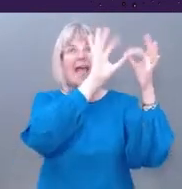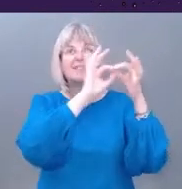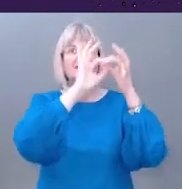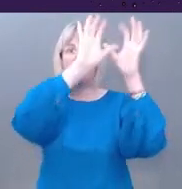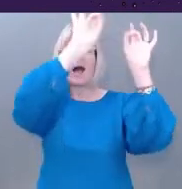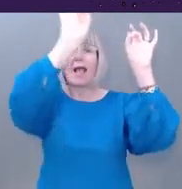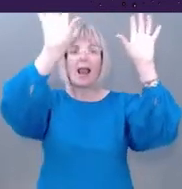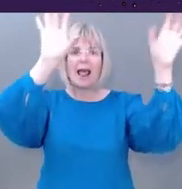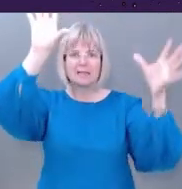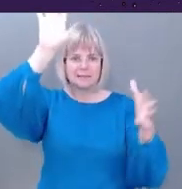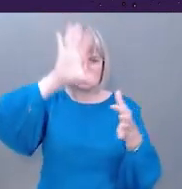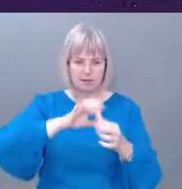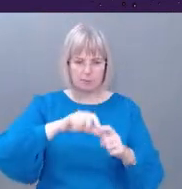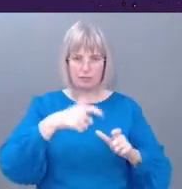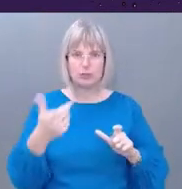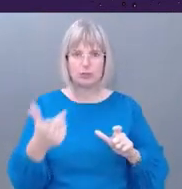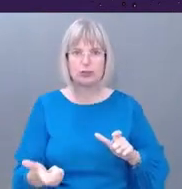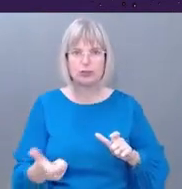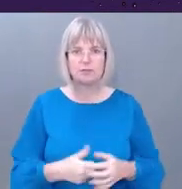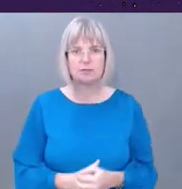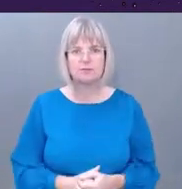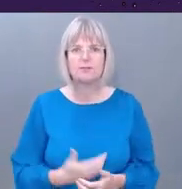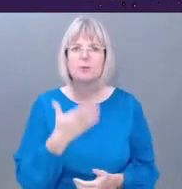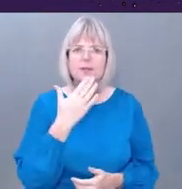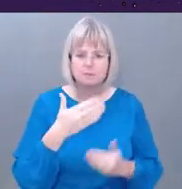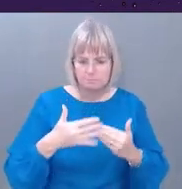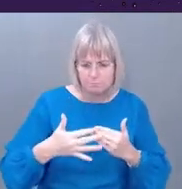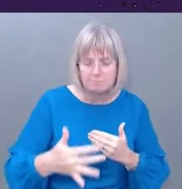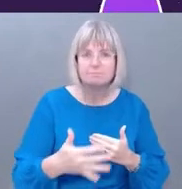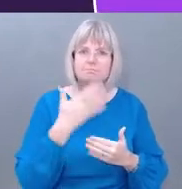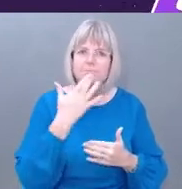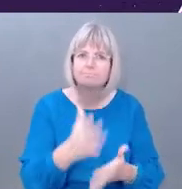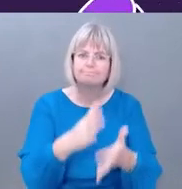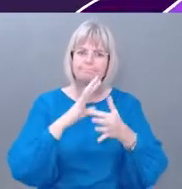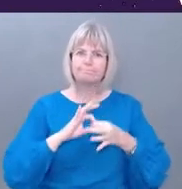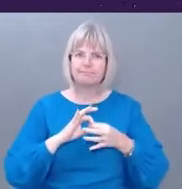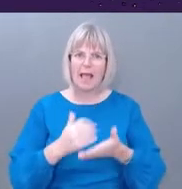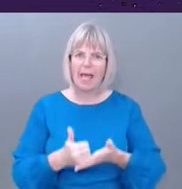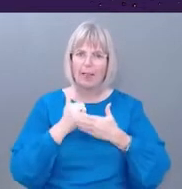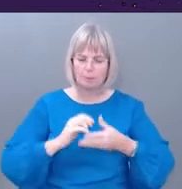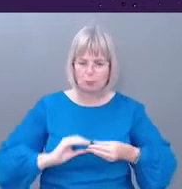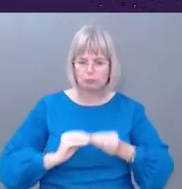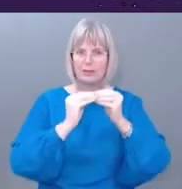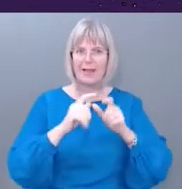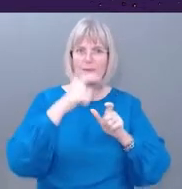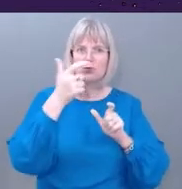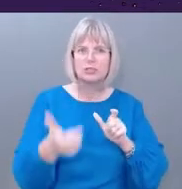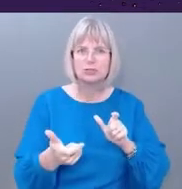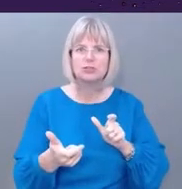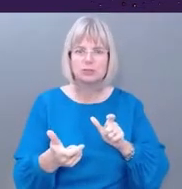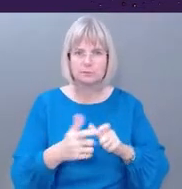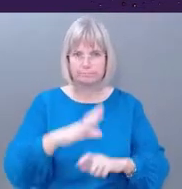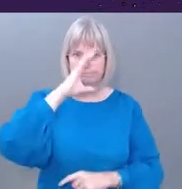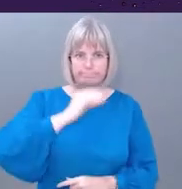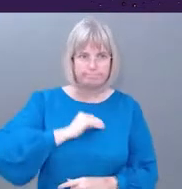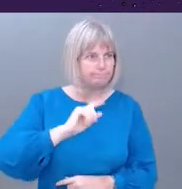the next few months, join us in creating the Intergalactic Bridge. Tell us what's been working for you and your ideas on how to make